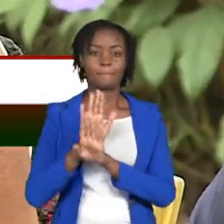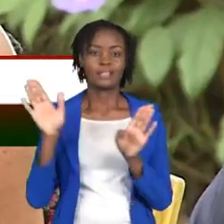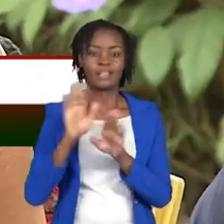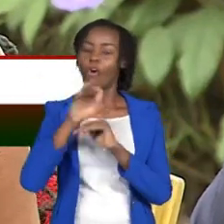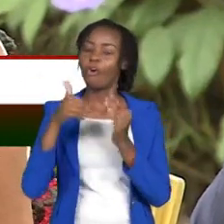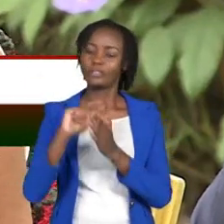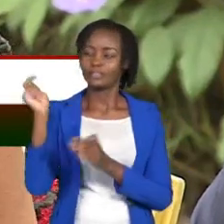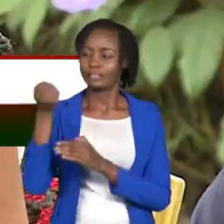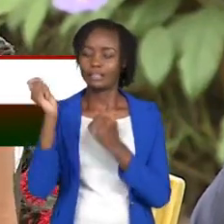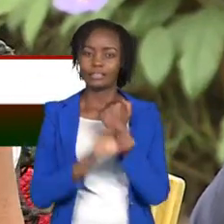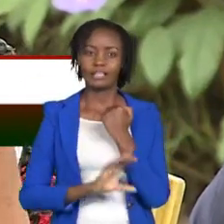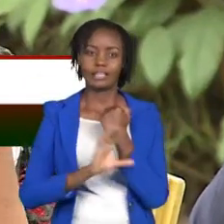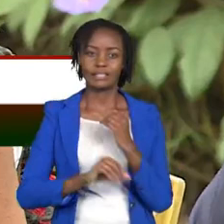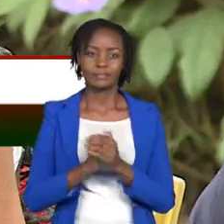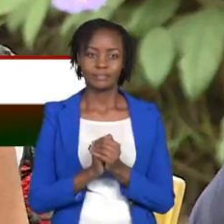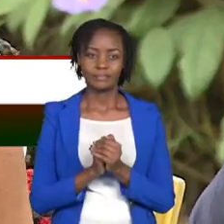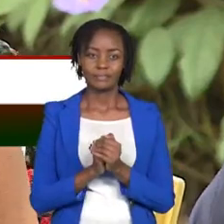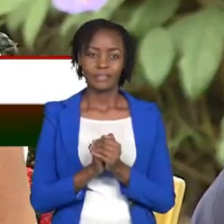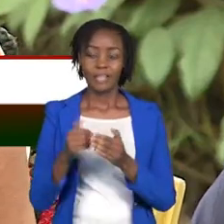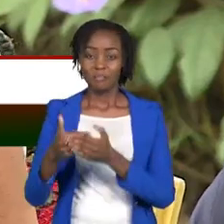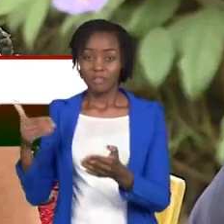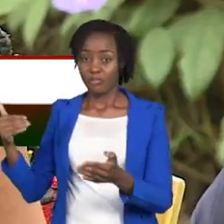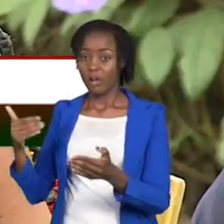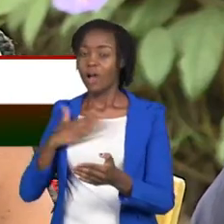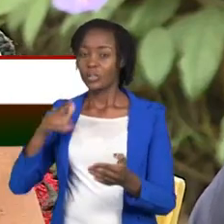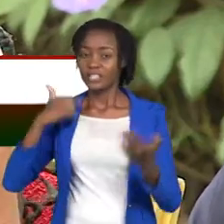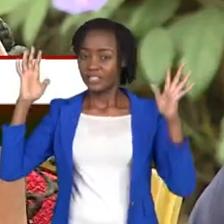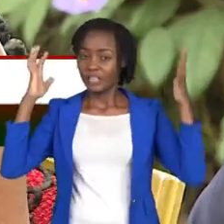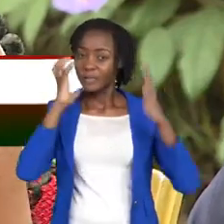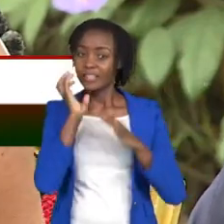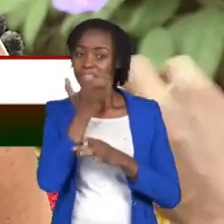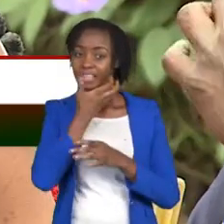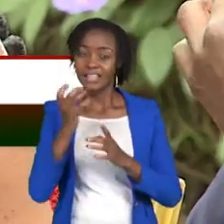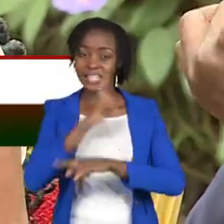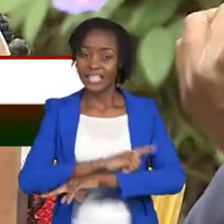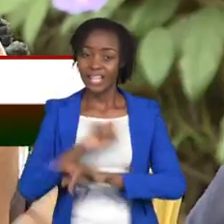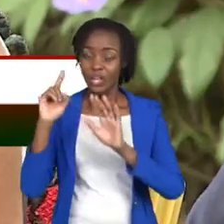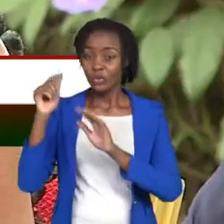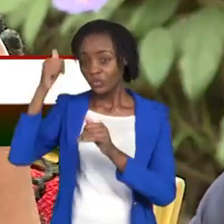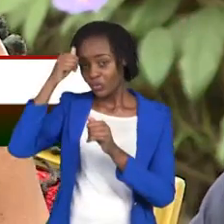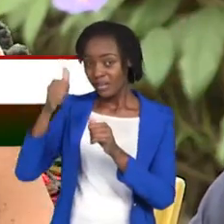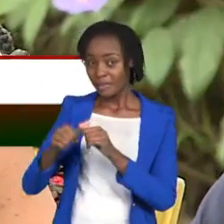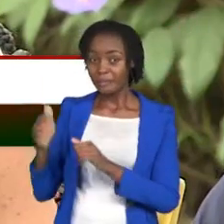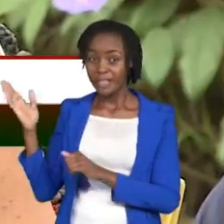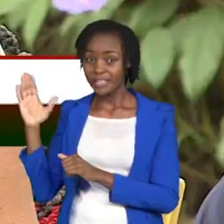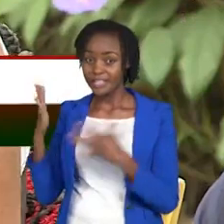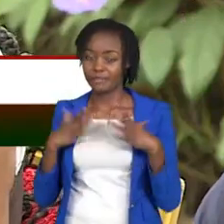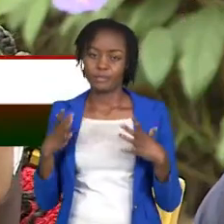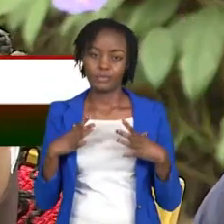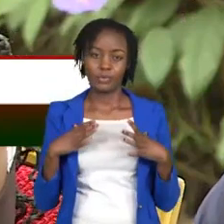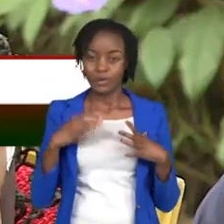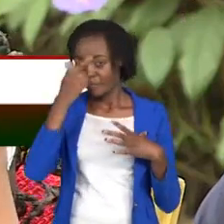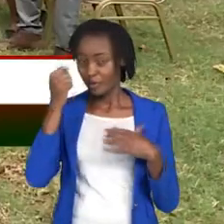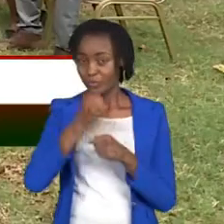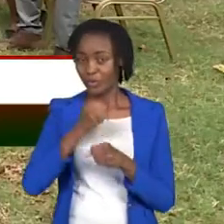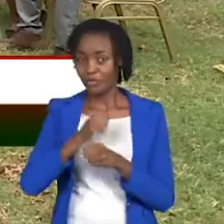The original intent as to why we had Kenyatta Day in the first place was to remember these heroes because of what they did and them